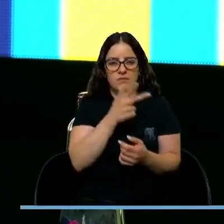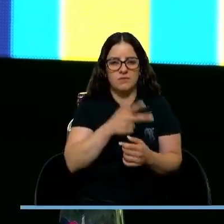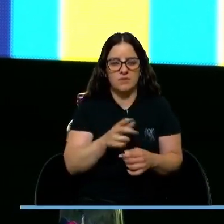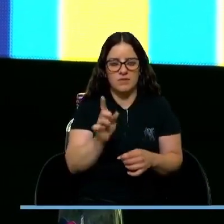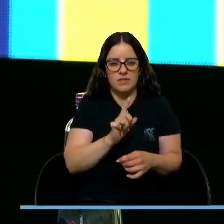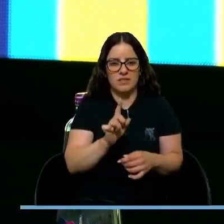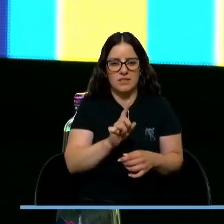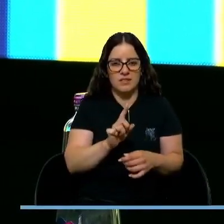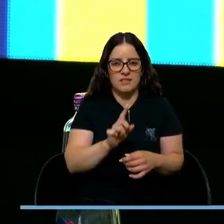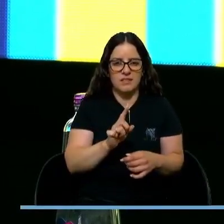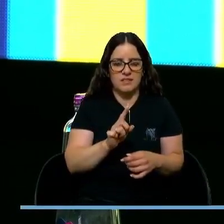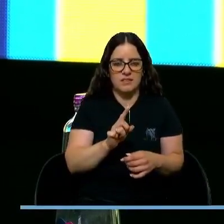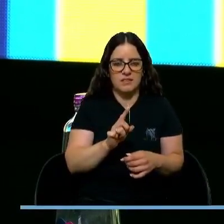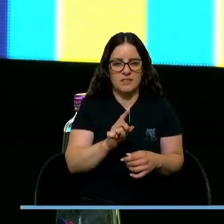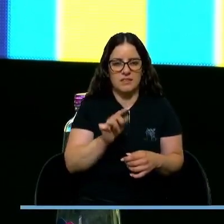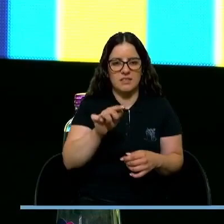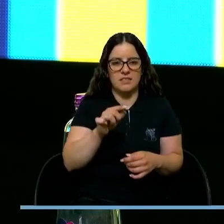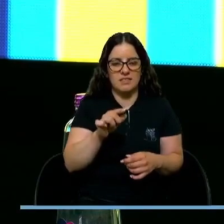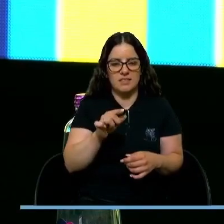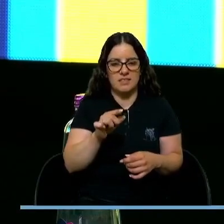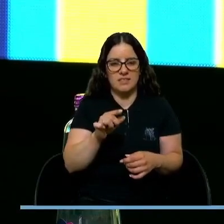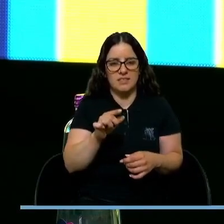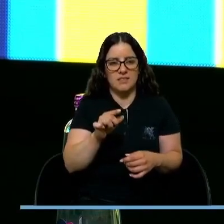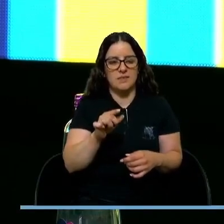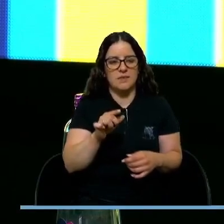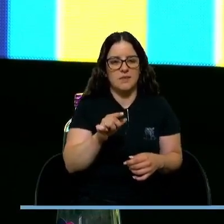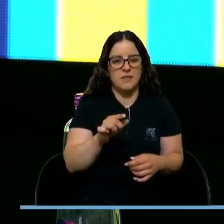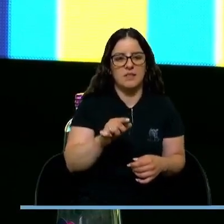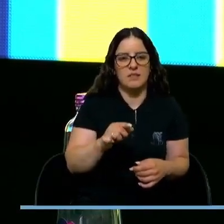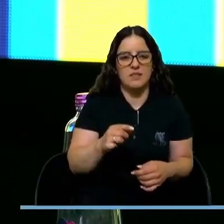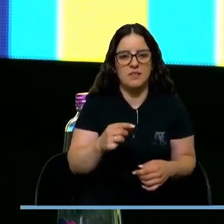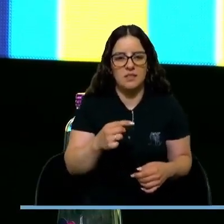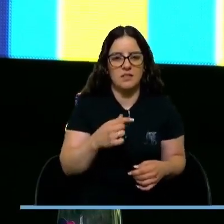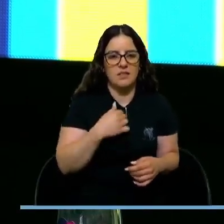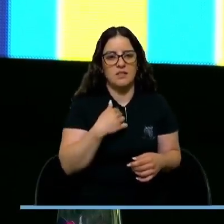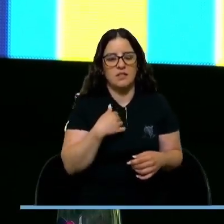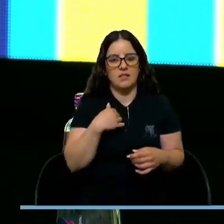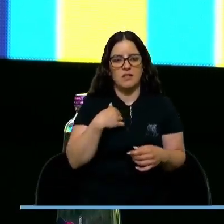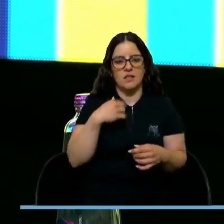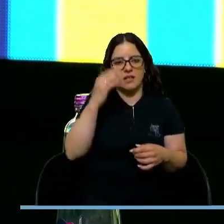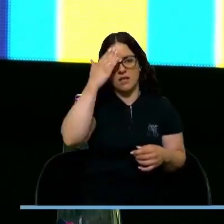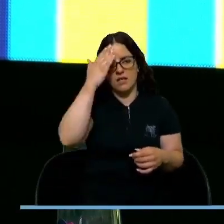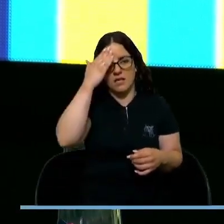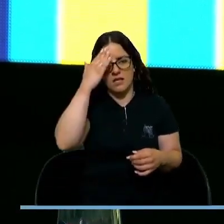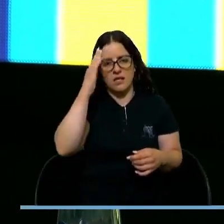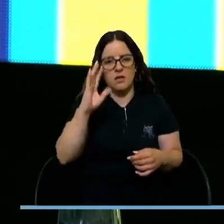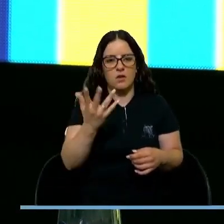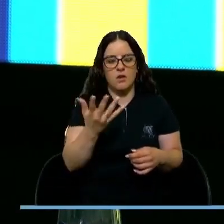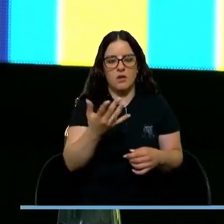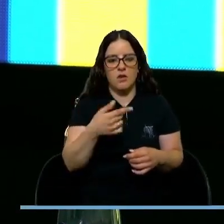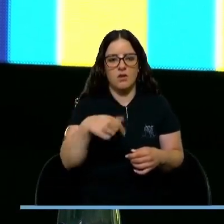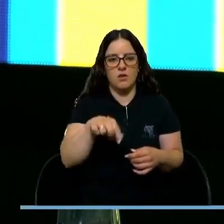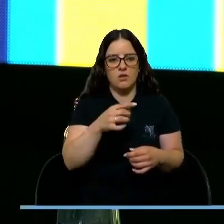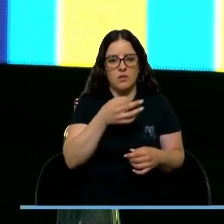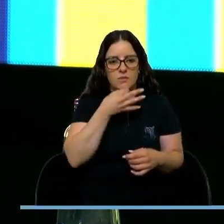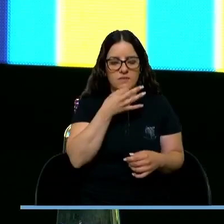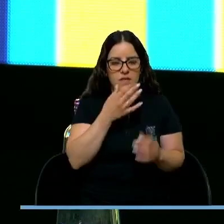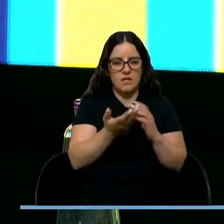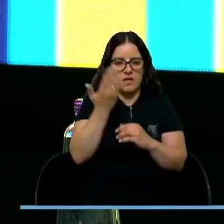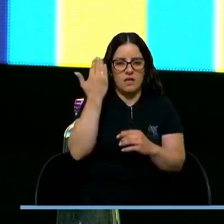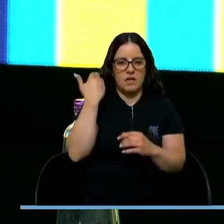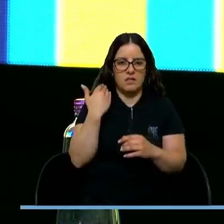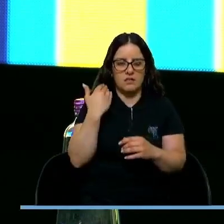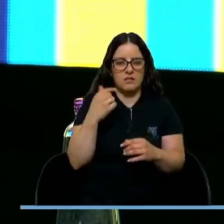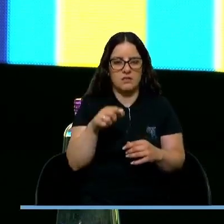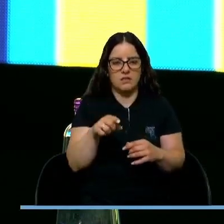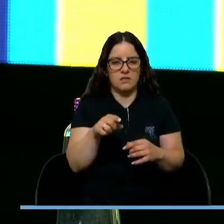My Portuguese is not very good. It's very bad. You know, when they were talking before in the previous panel, and what they were